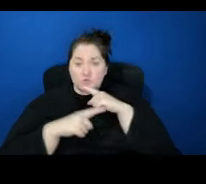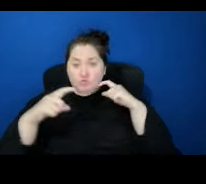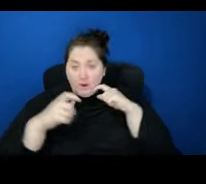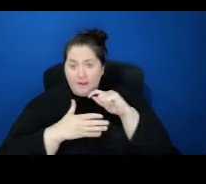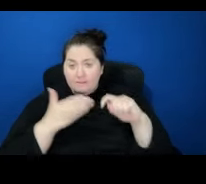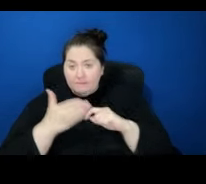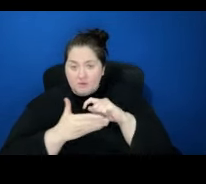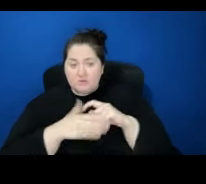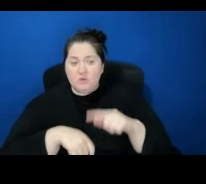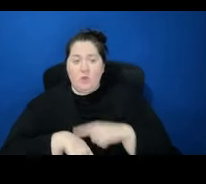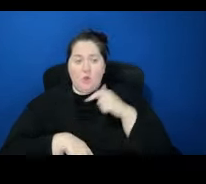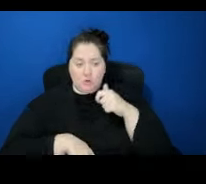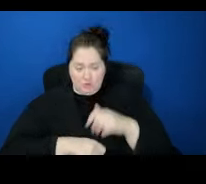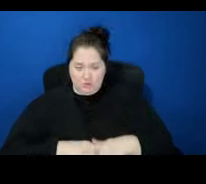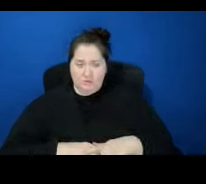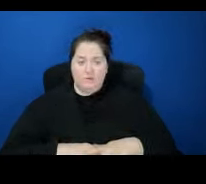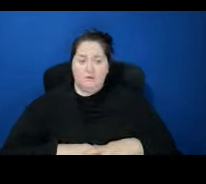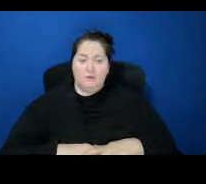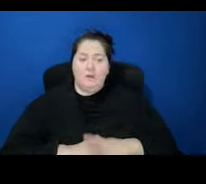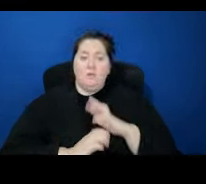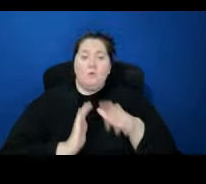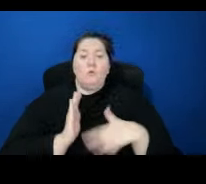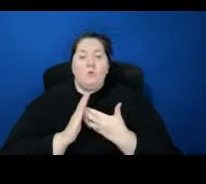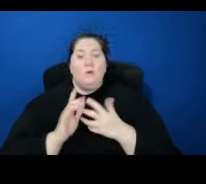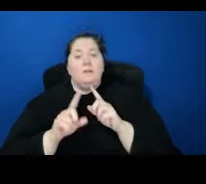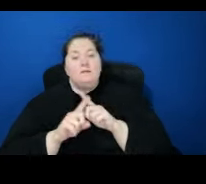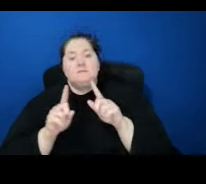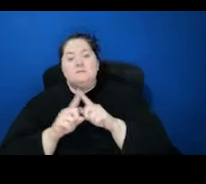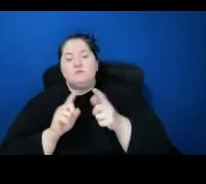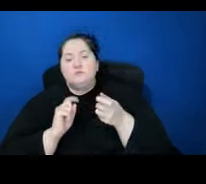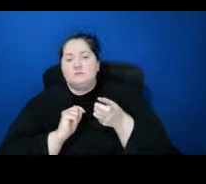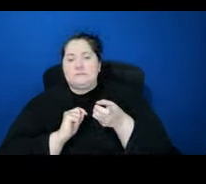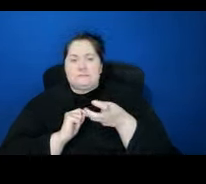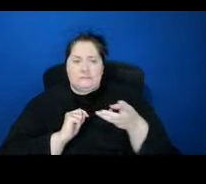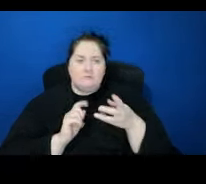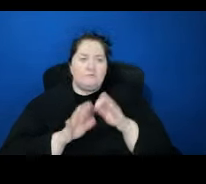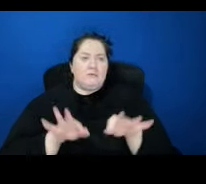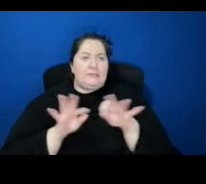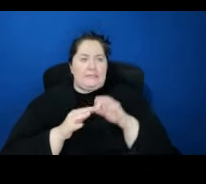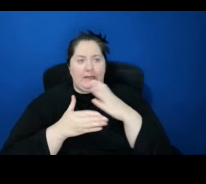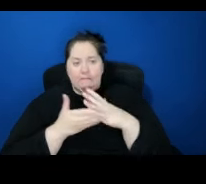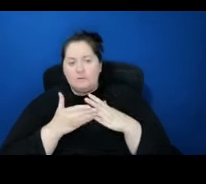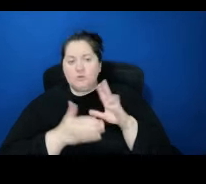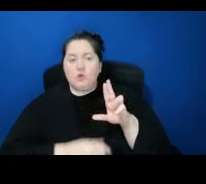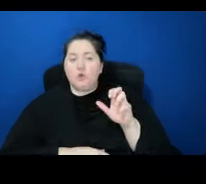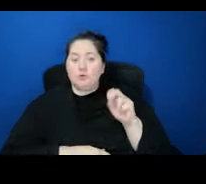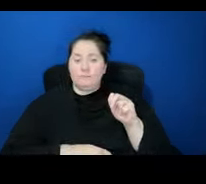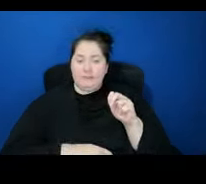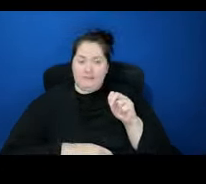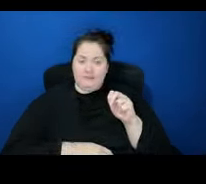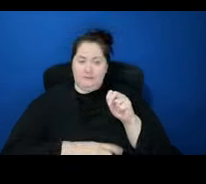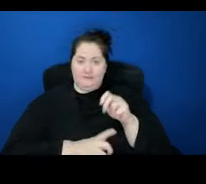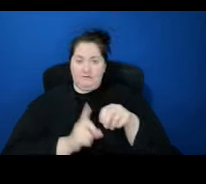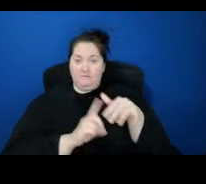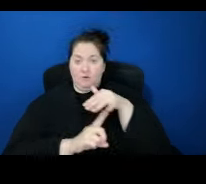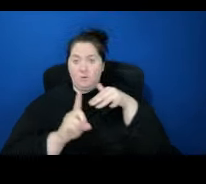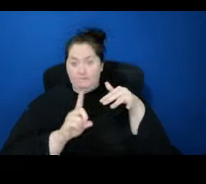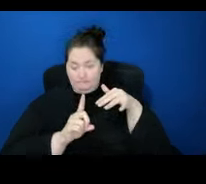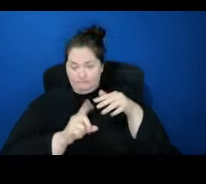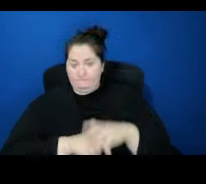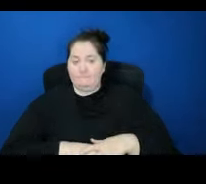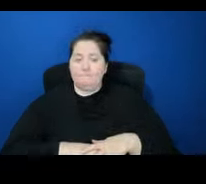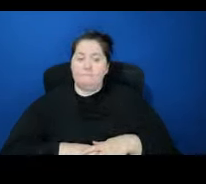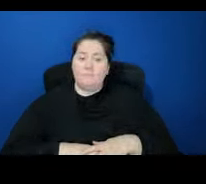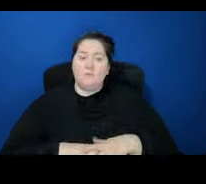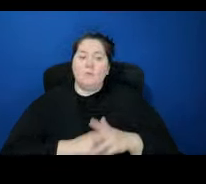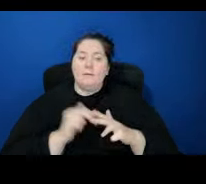also talks about the role of several different key elements of our urban environment that where we